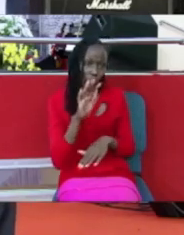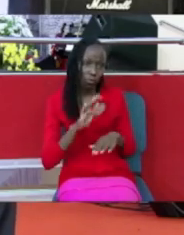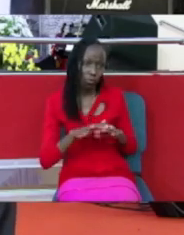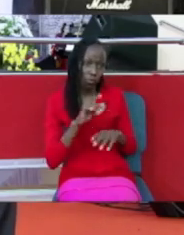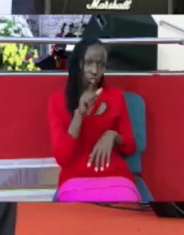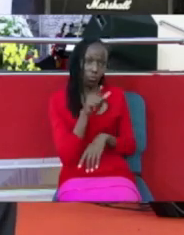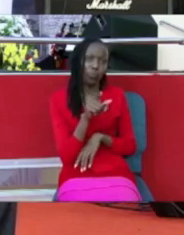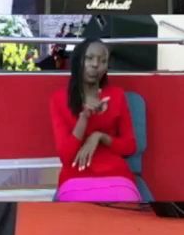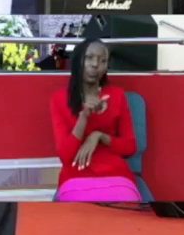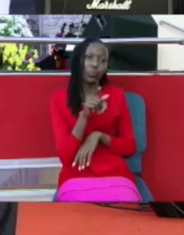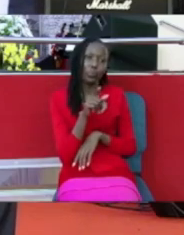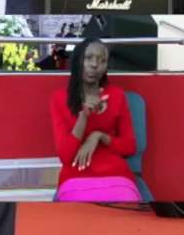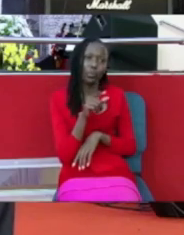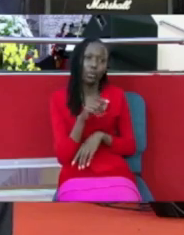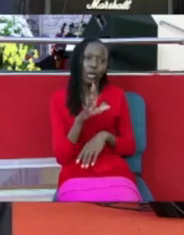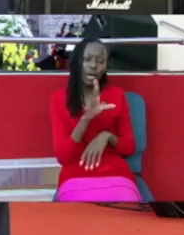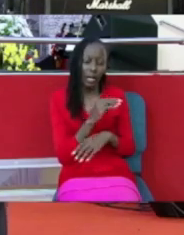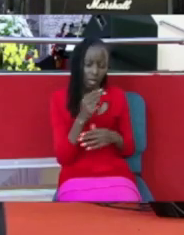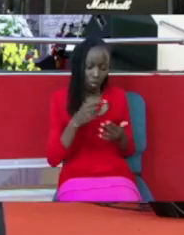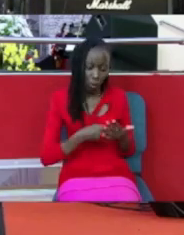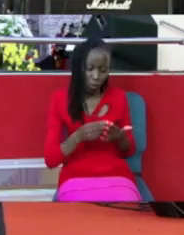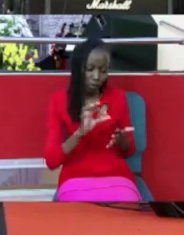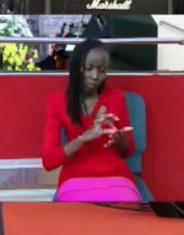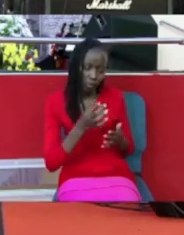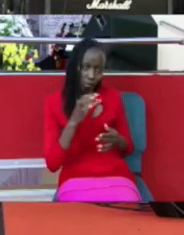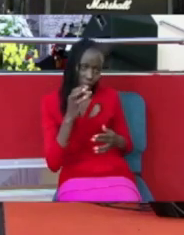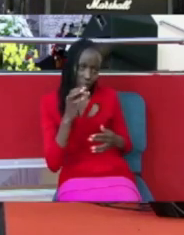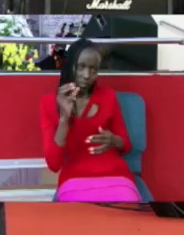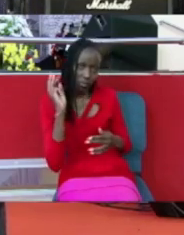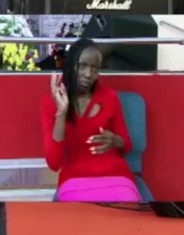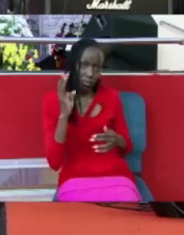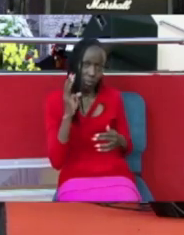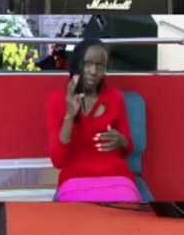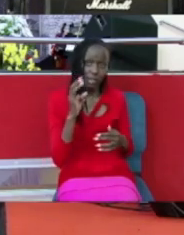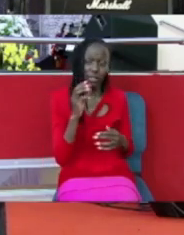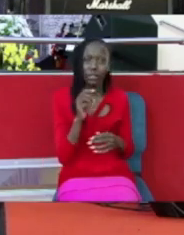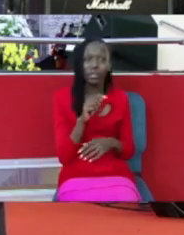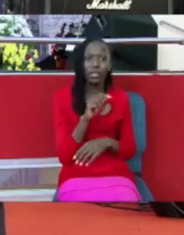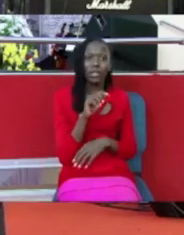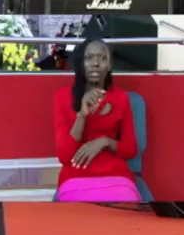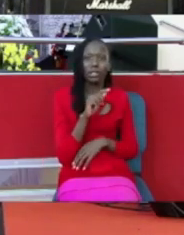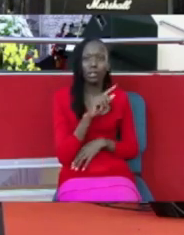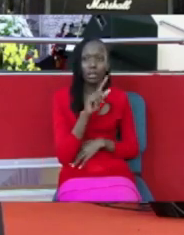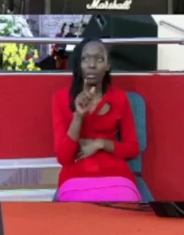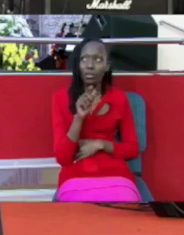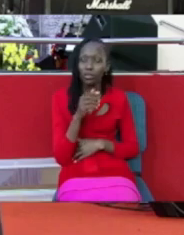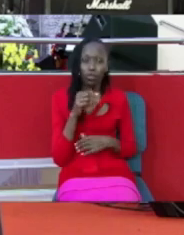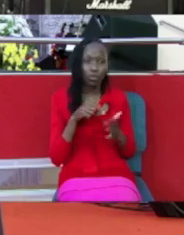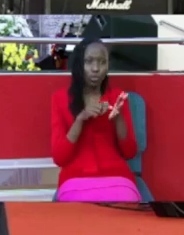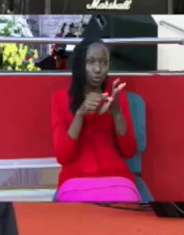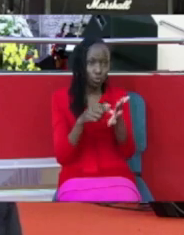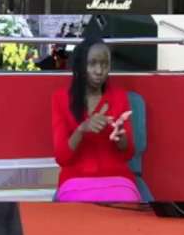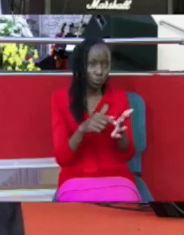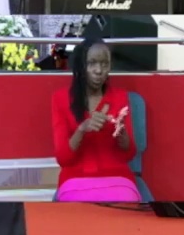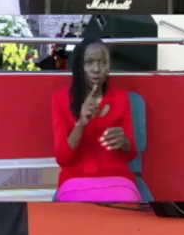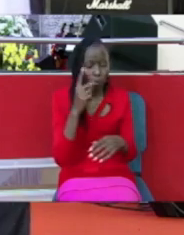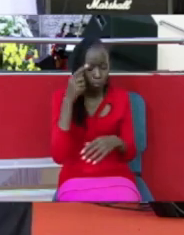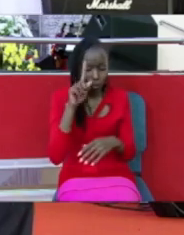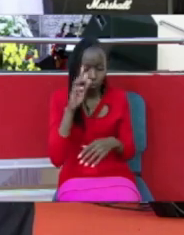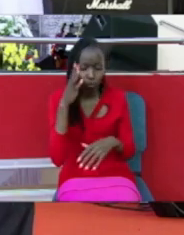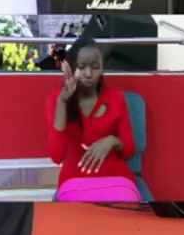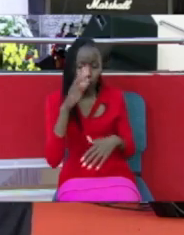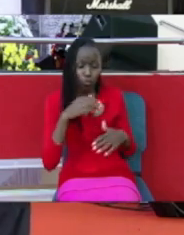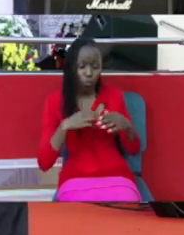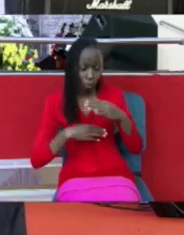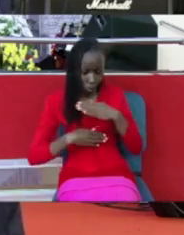mlinzi mchunga wako. And the Holy Spirit will warn you. Na Roho Mtakatifu atakupa tahadhari. Because you honor God. Ni kwa sababu unamheshimu